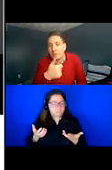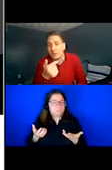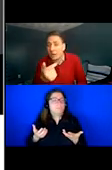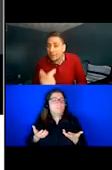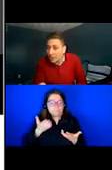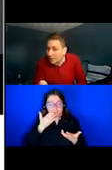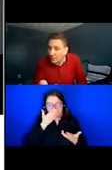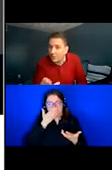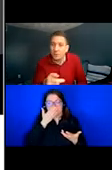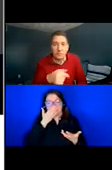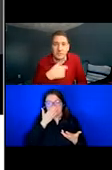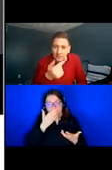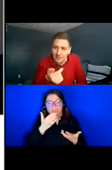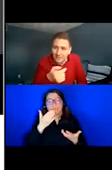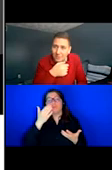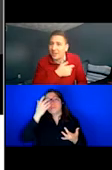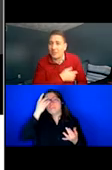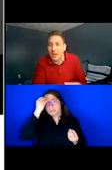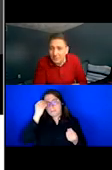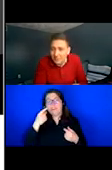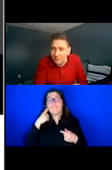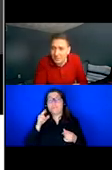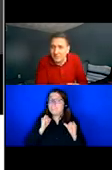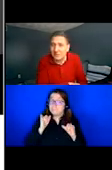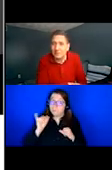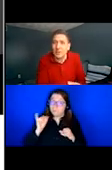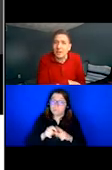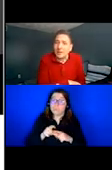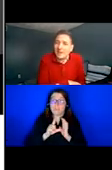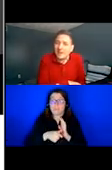prep when you're having an interview and what's that like. So like, why do you want to change?